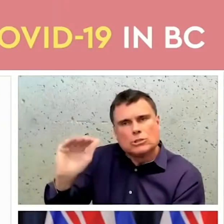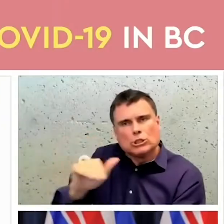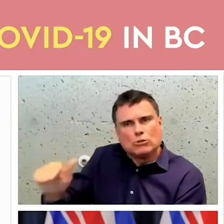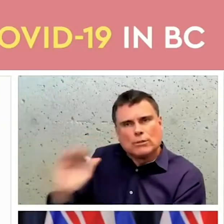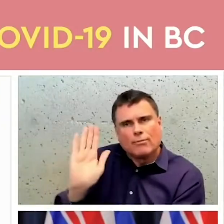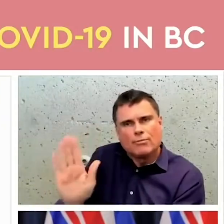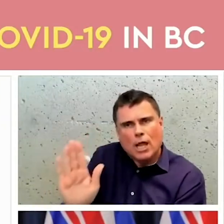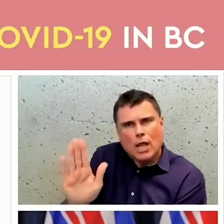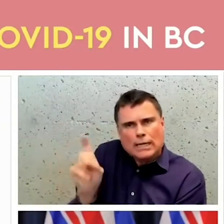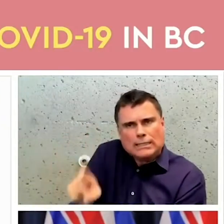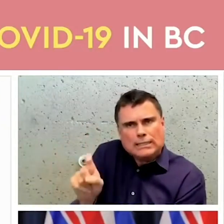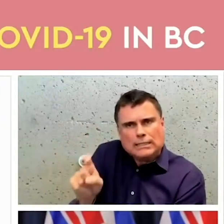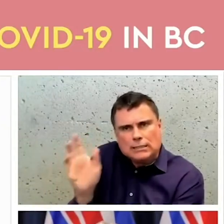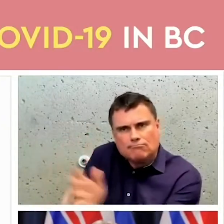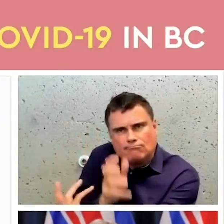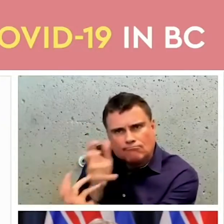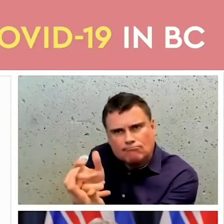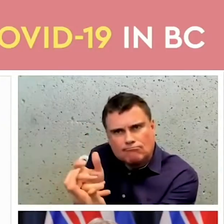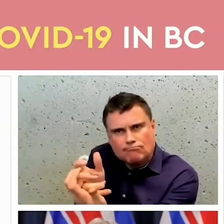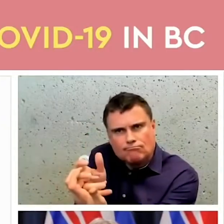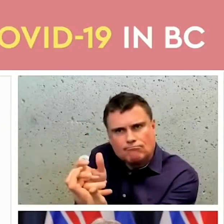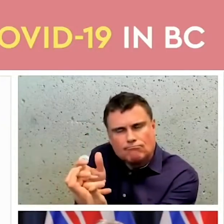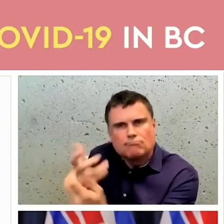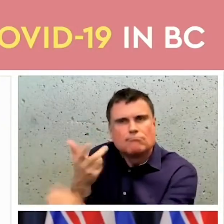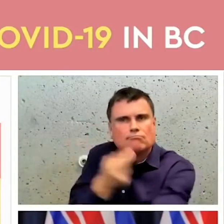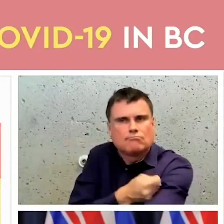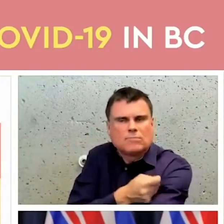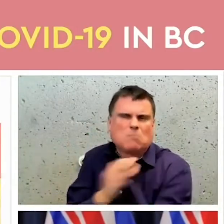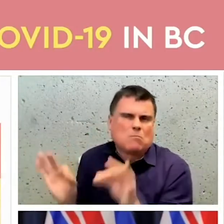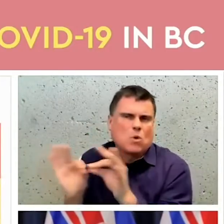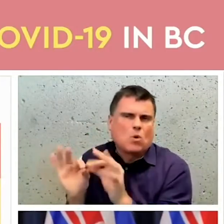So the 3 easy steps